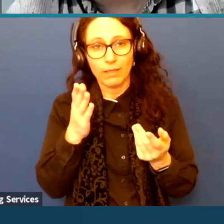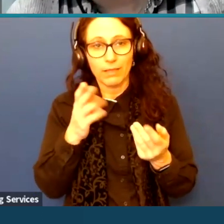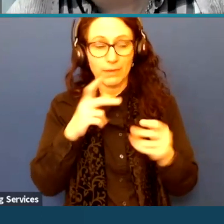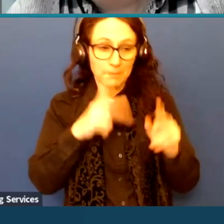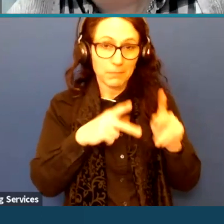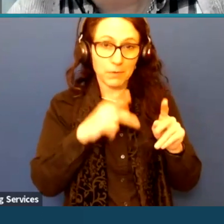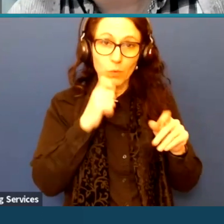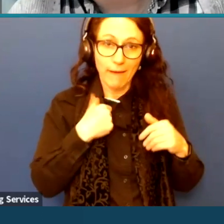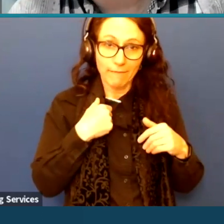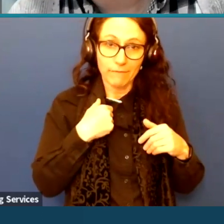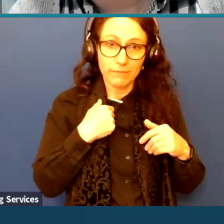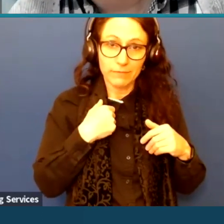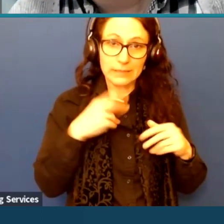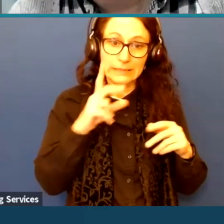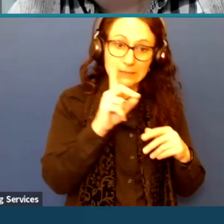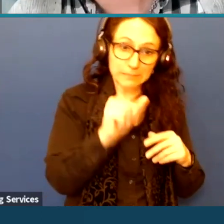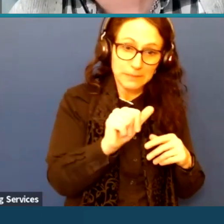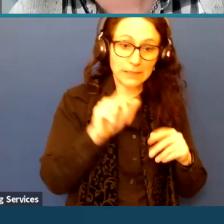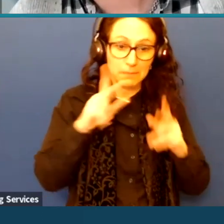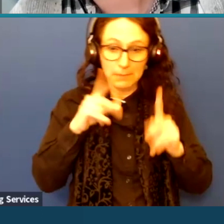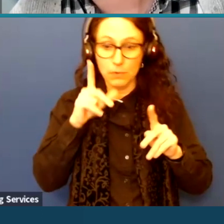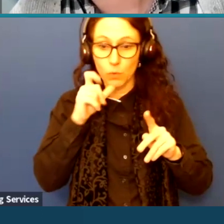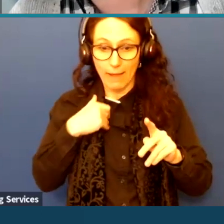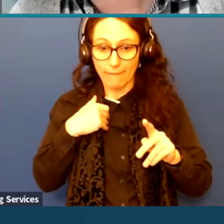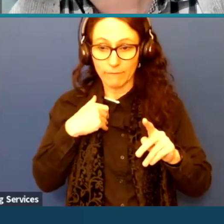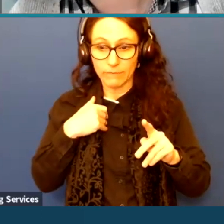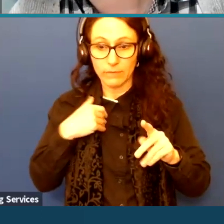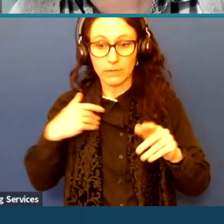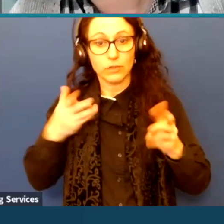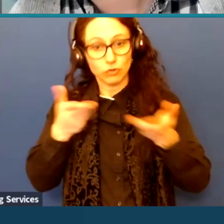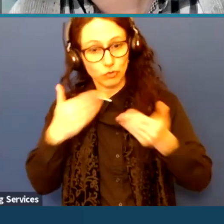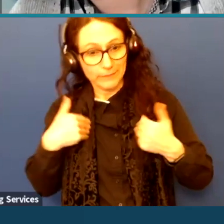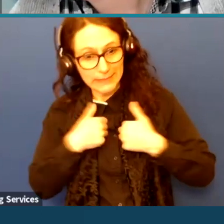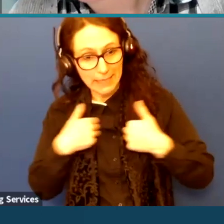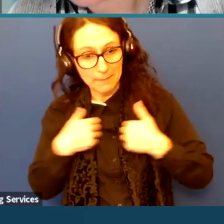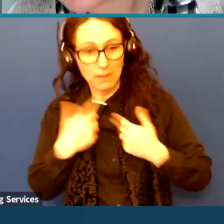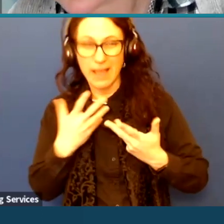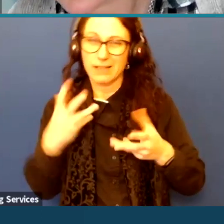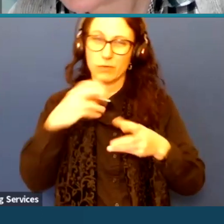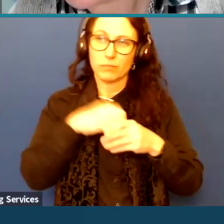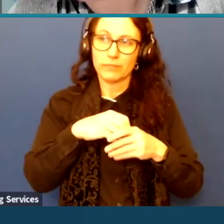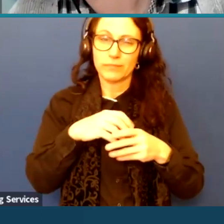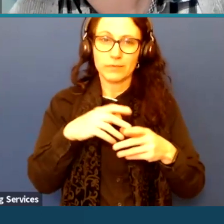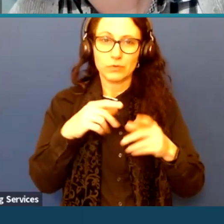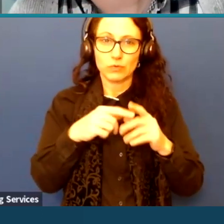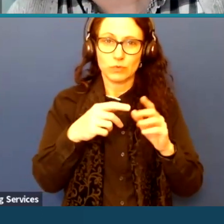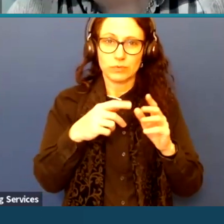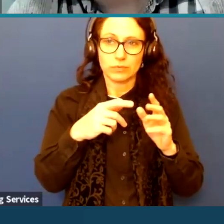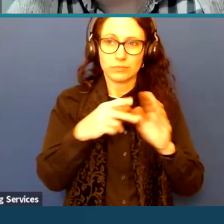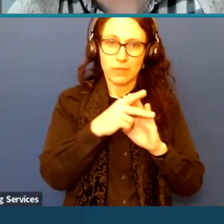do have disabilities, and incorporating them into your policies and procedures is no different than incorporating people without